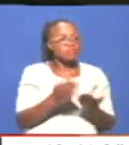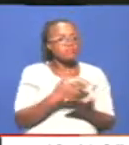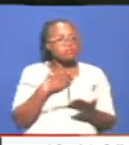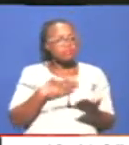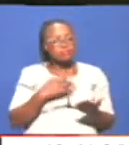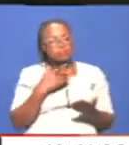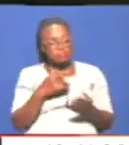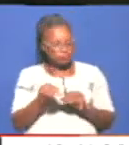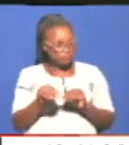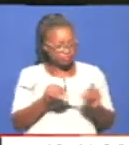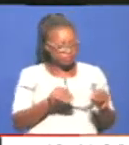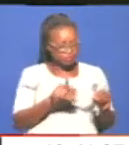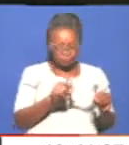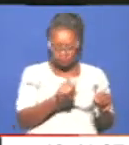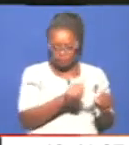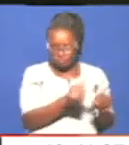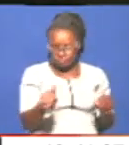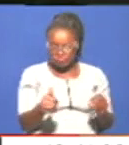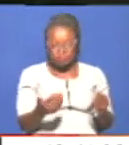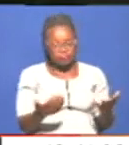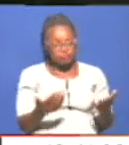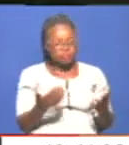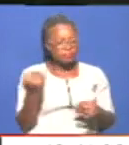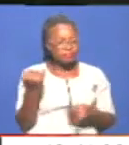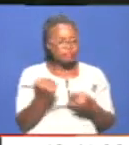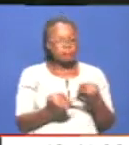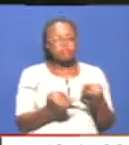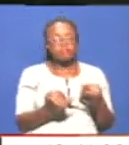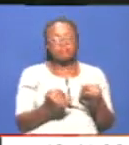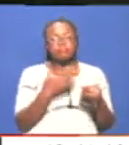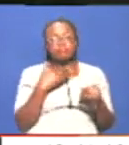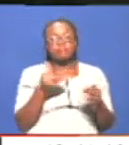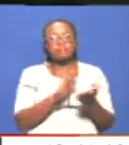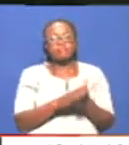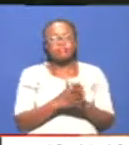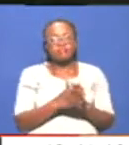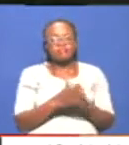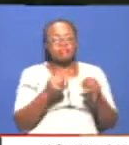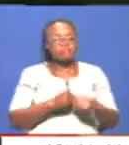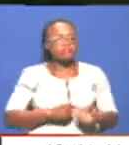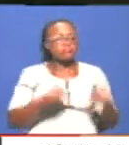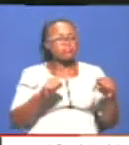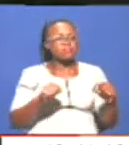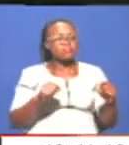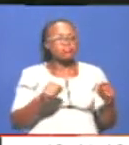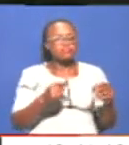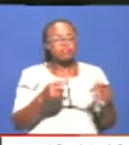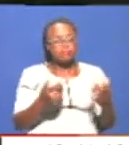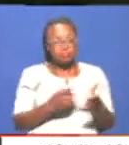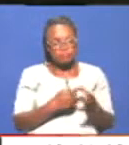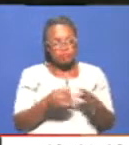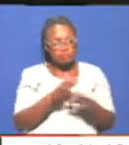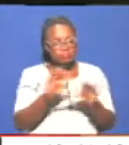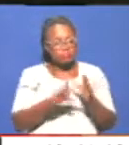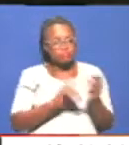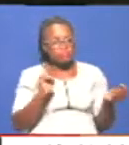this piece this way, move this other piece this way, eventually you may want to become a chess master or something, then everything changes. Yeah.